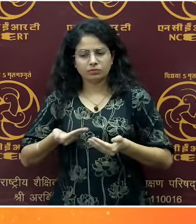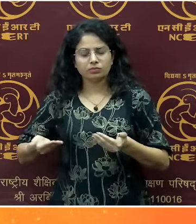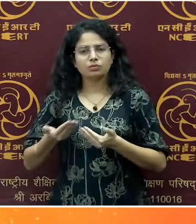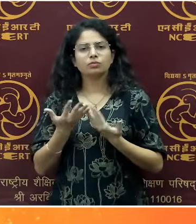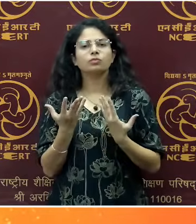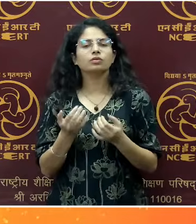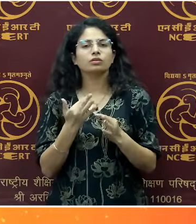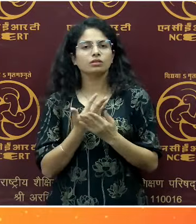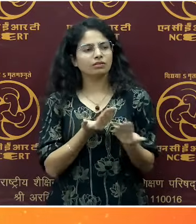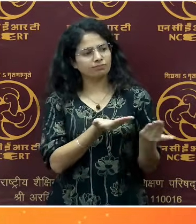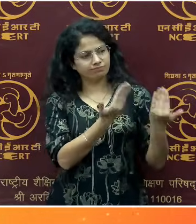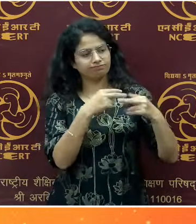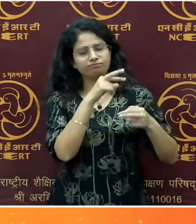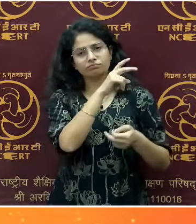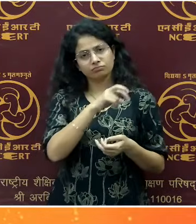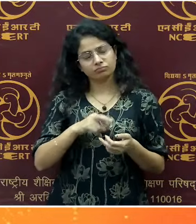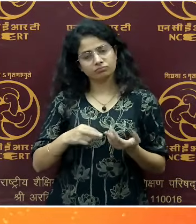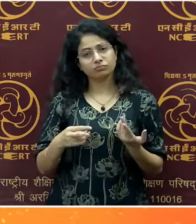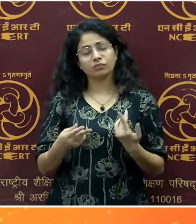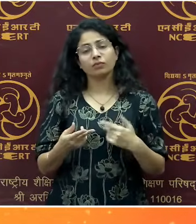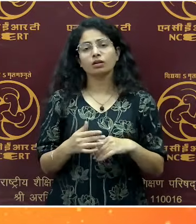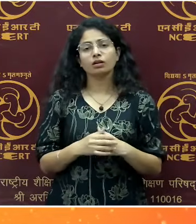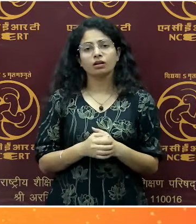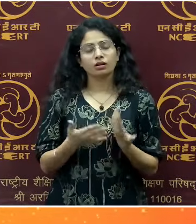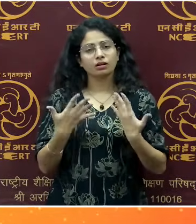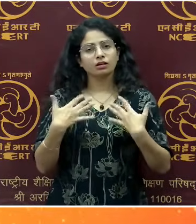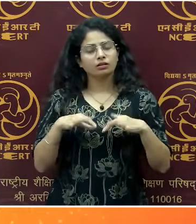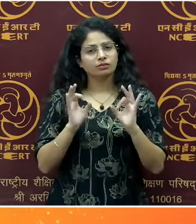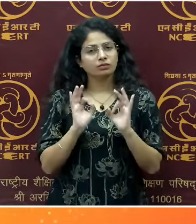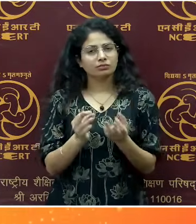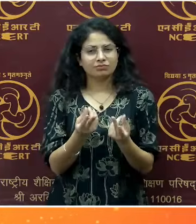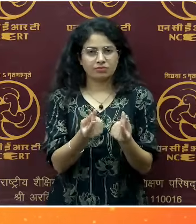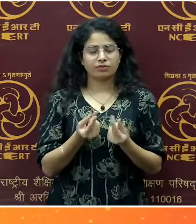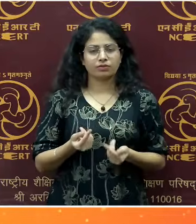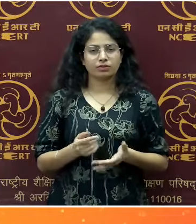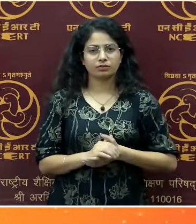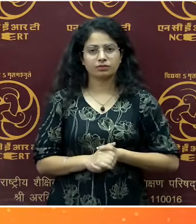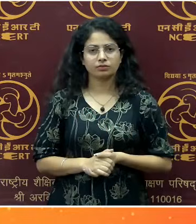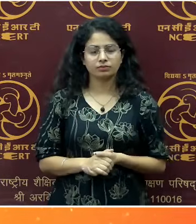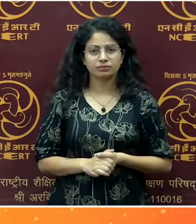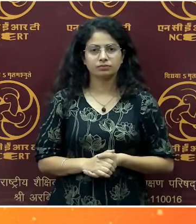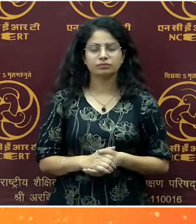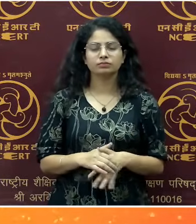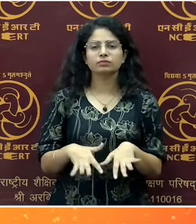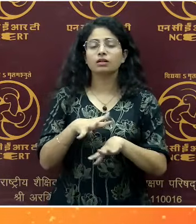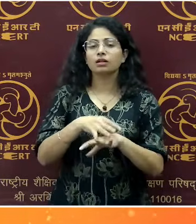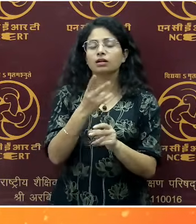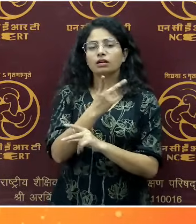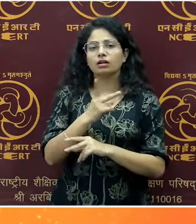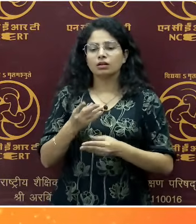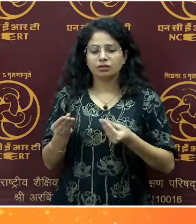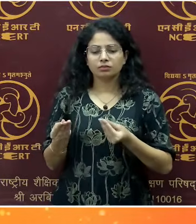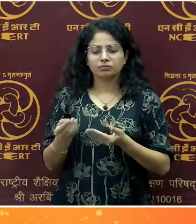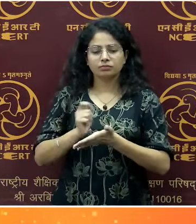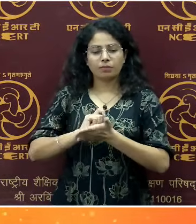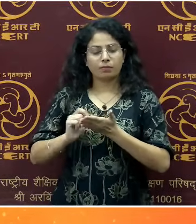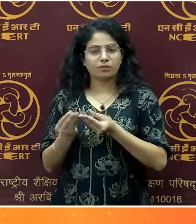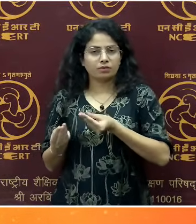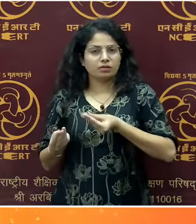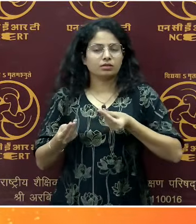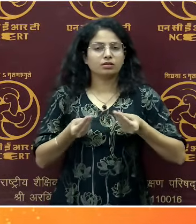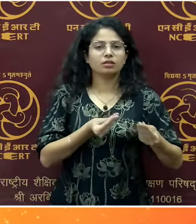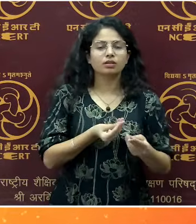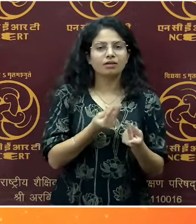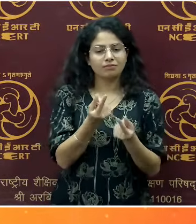stag. Get well soon, dear stag, said the deer. The animals wished him a speedy recovery and